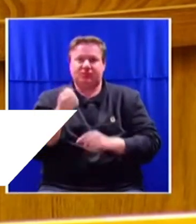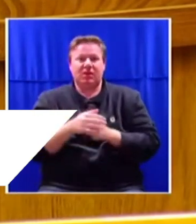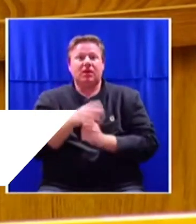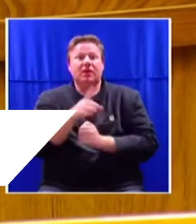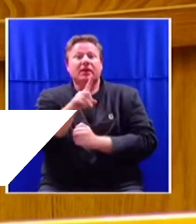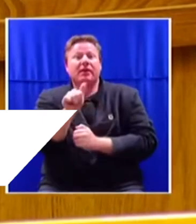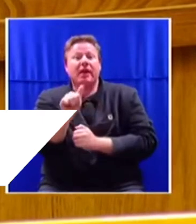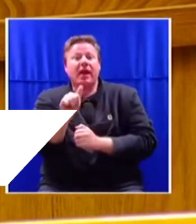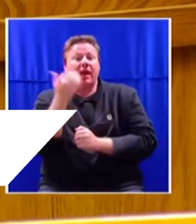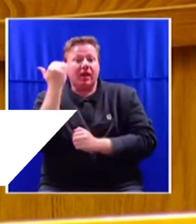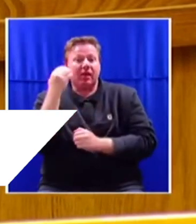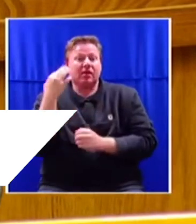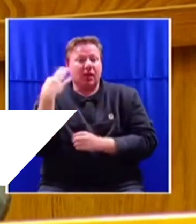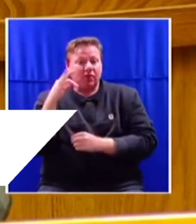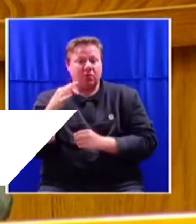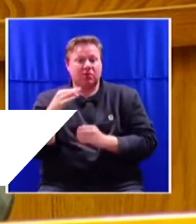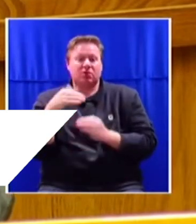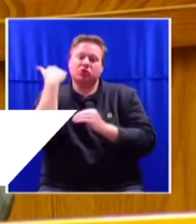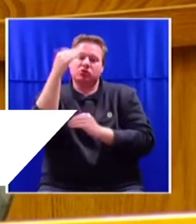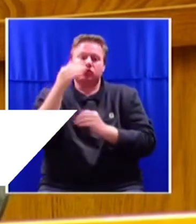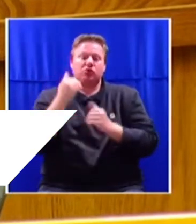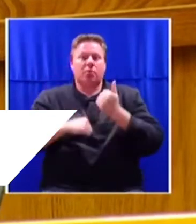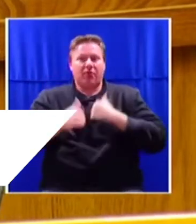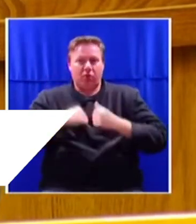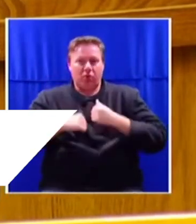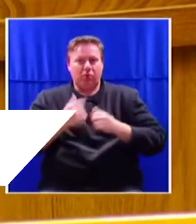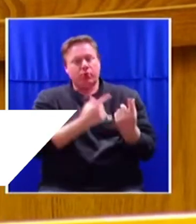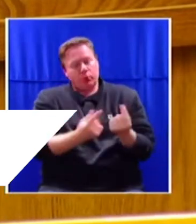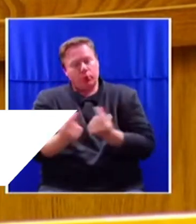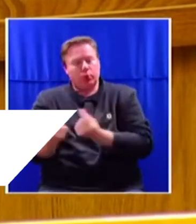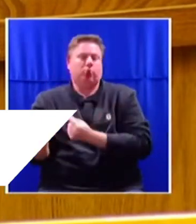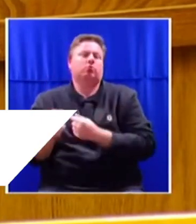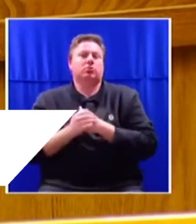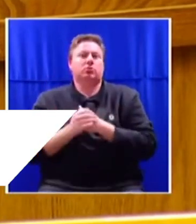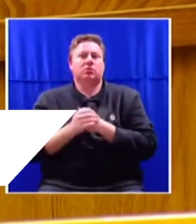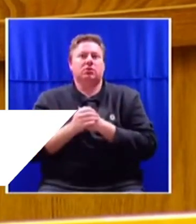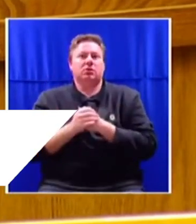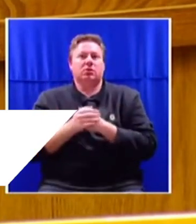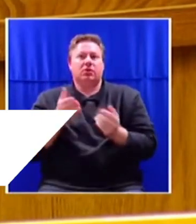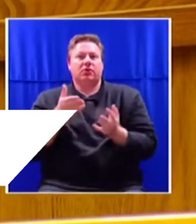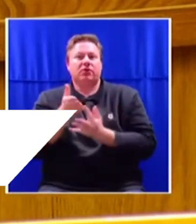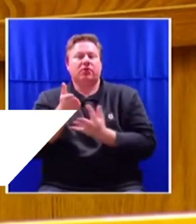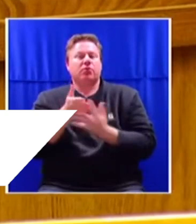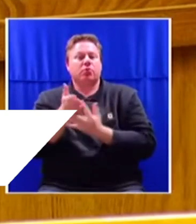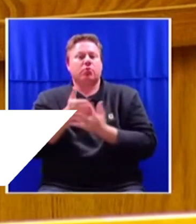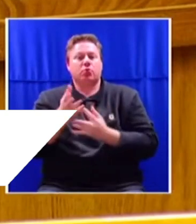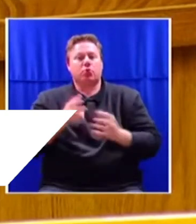governments are consistently top performers by most indicators of governance and delivery.